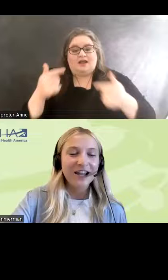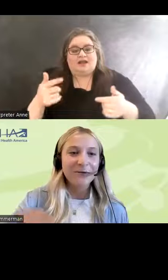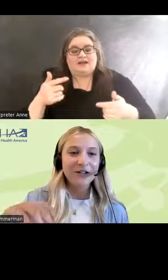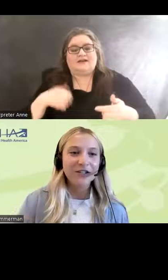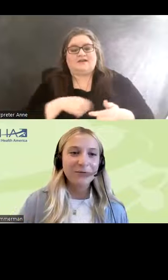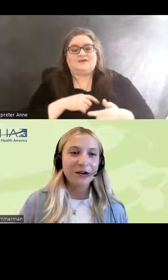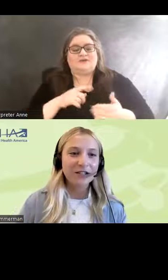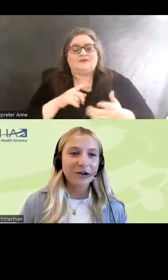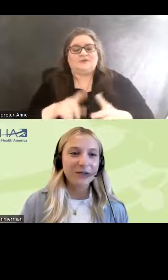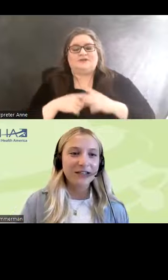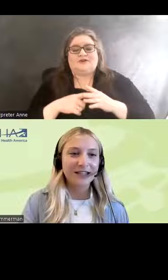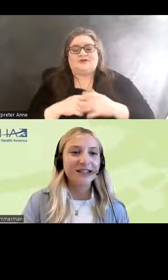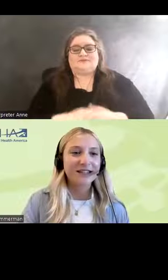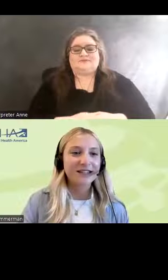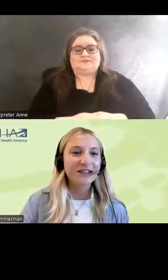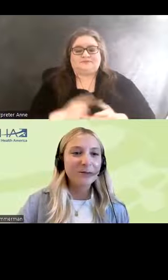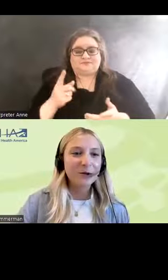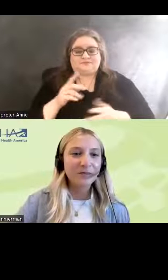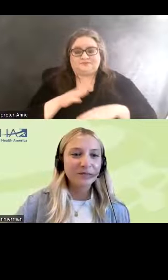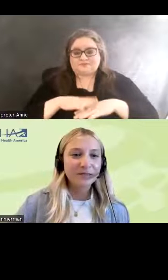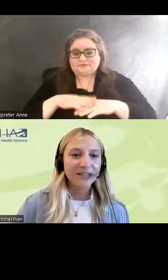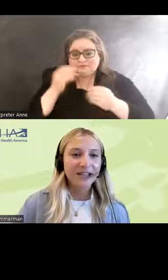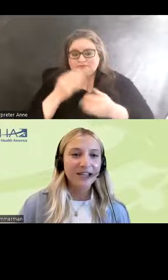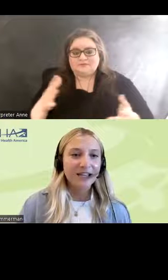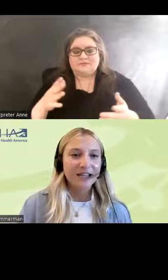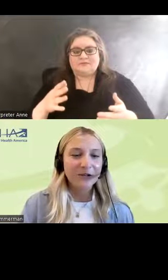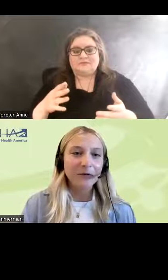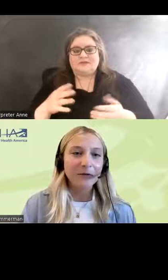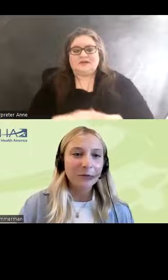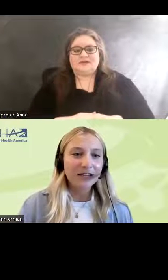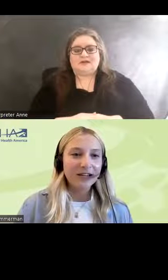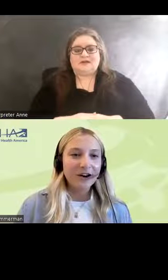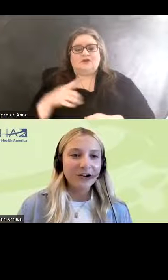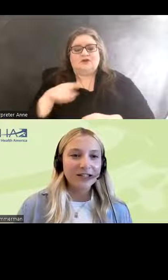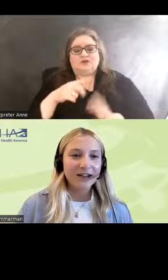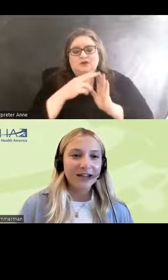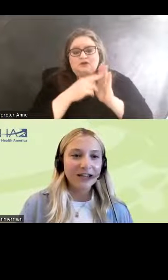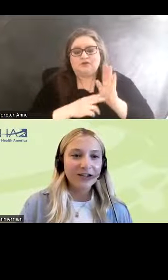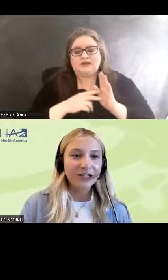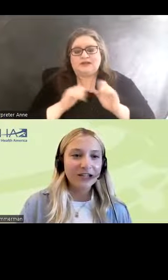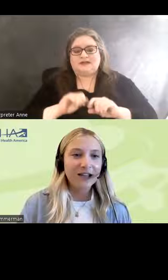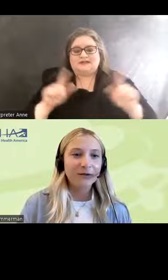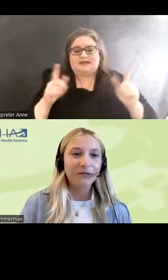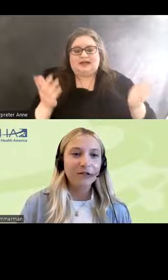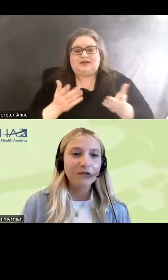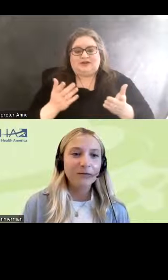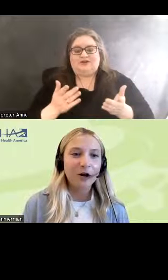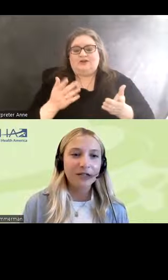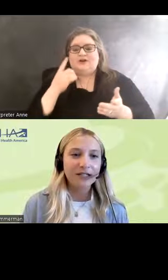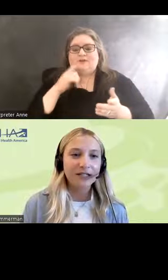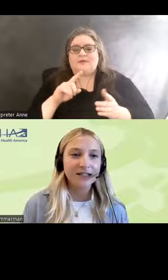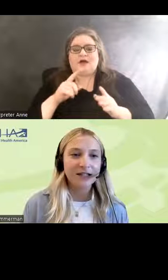started, we just want to note this disclaimer. You can read our slide here today, but the views